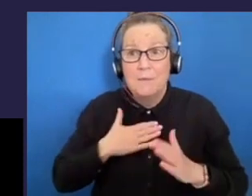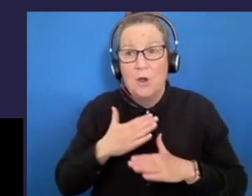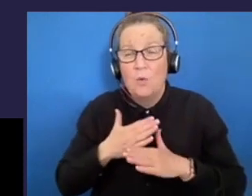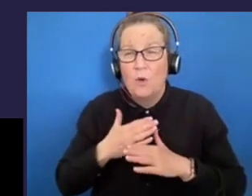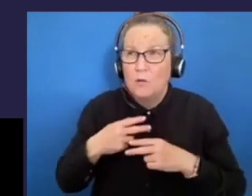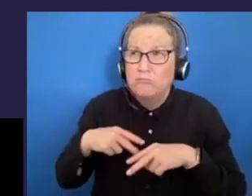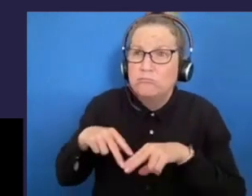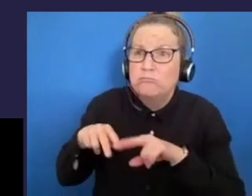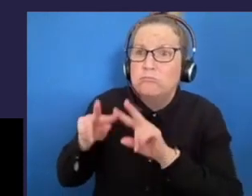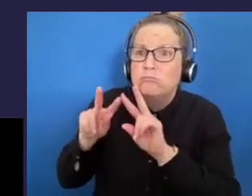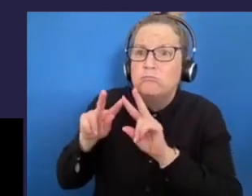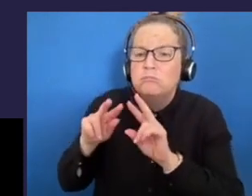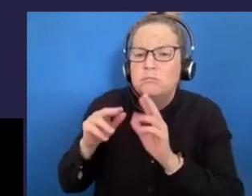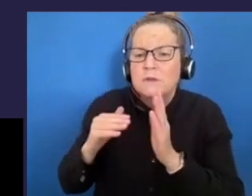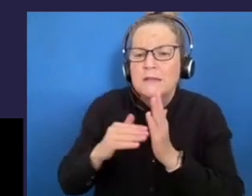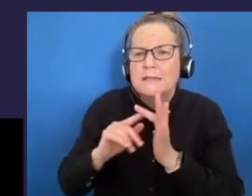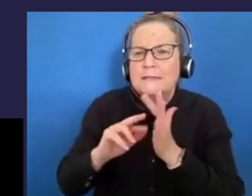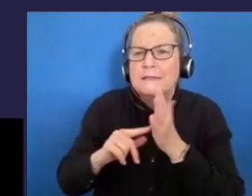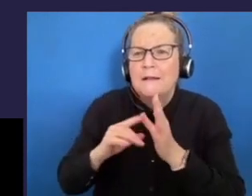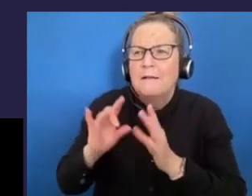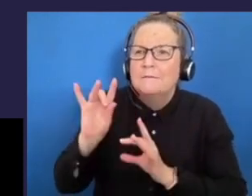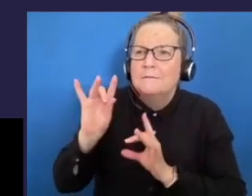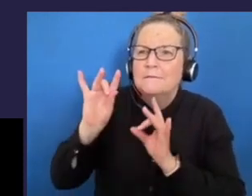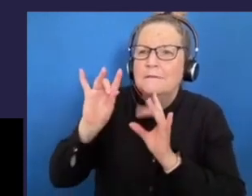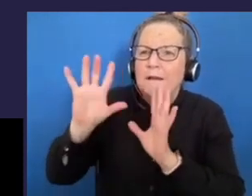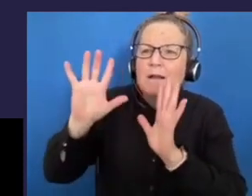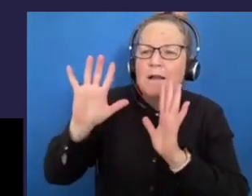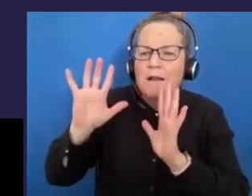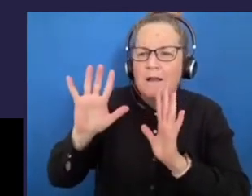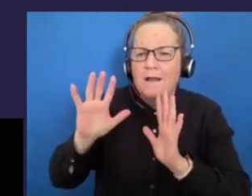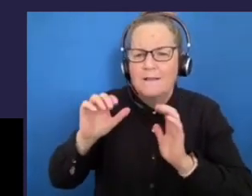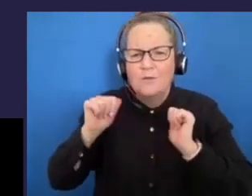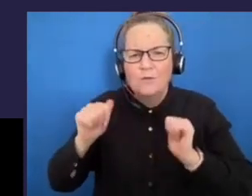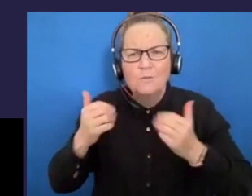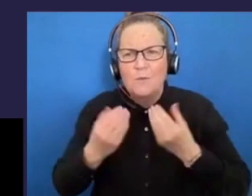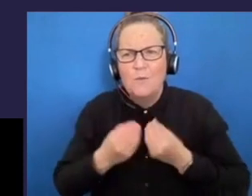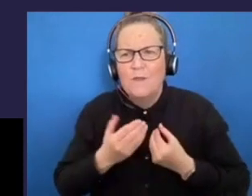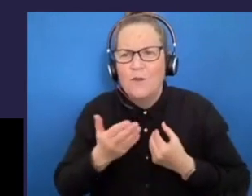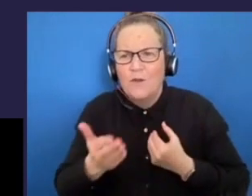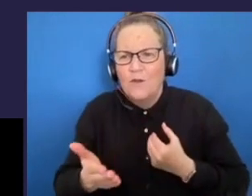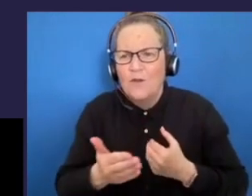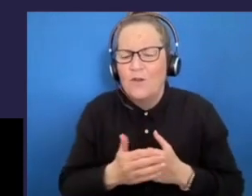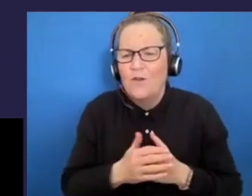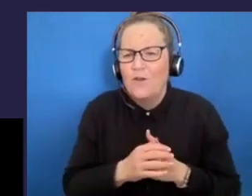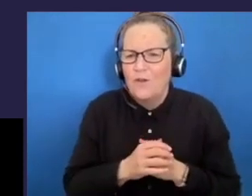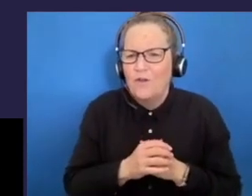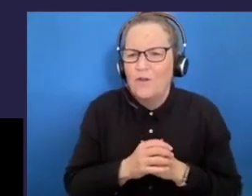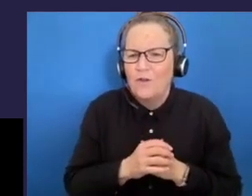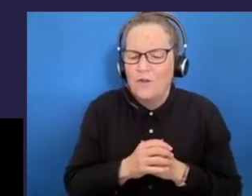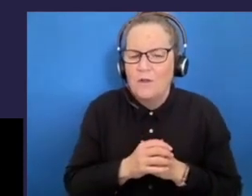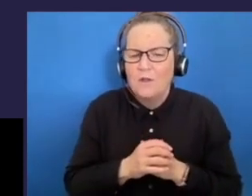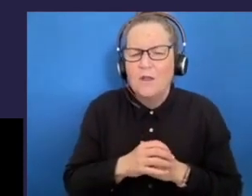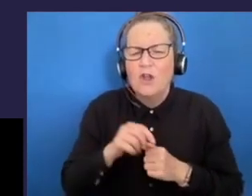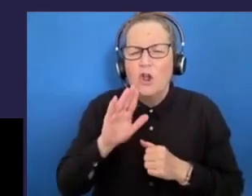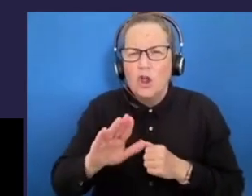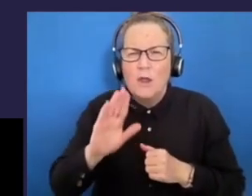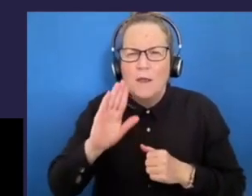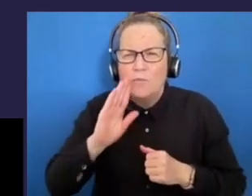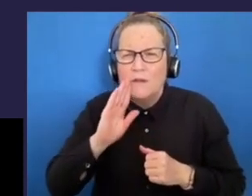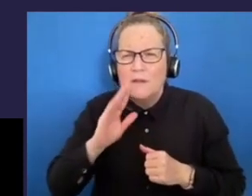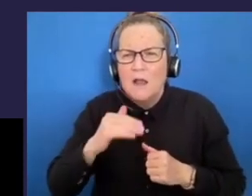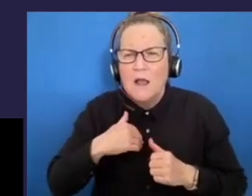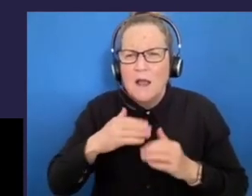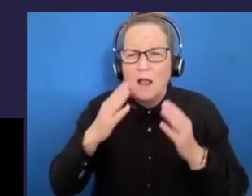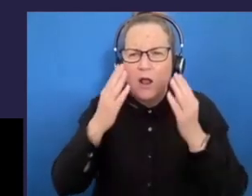want to, great to be with her, and just to say that as she was speaking, I closed my eyes